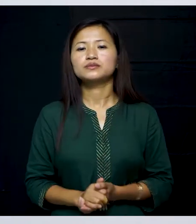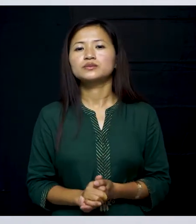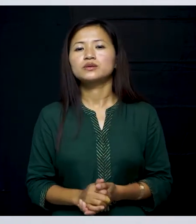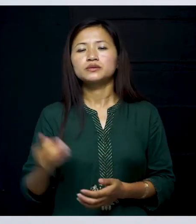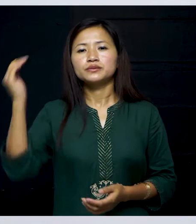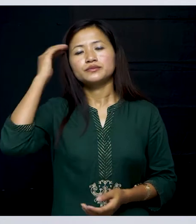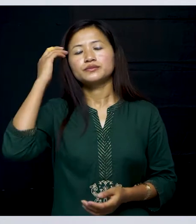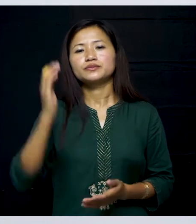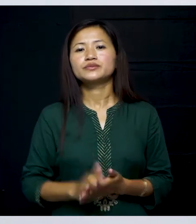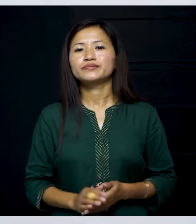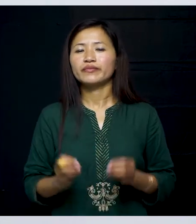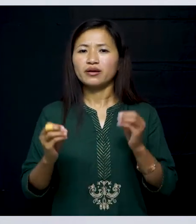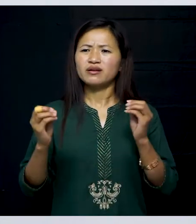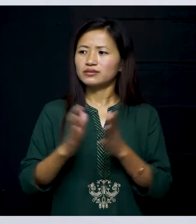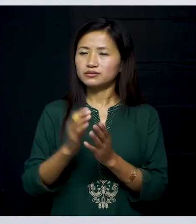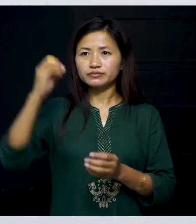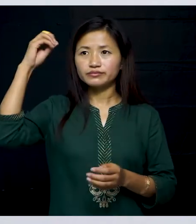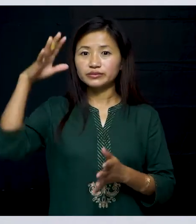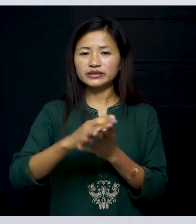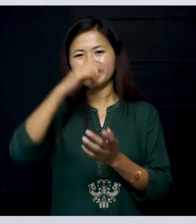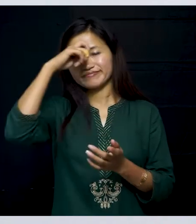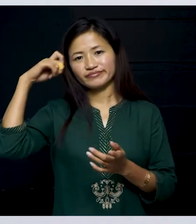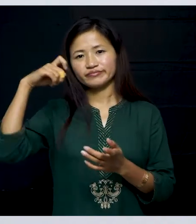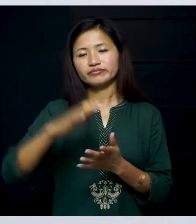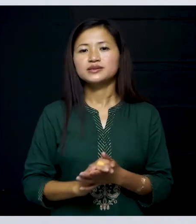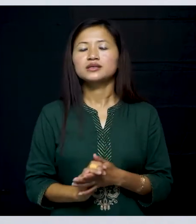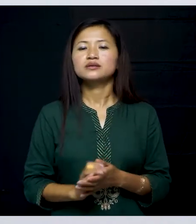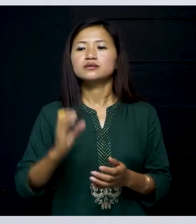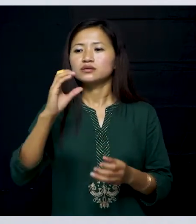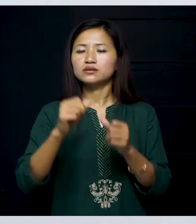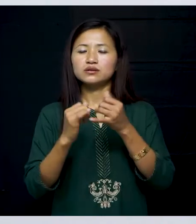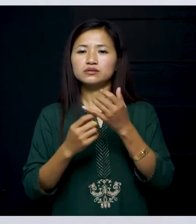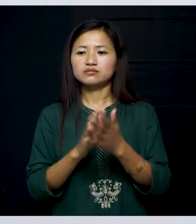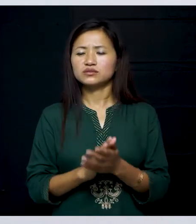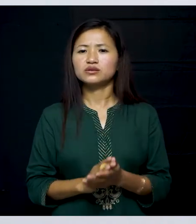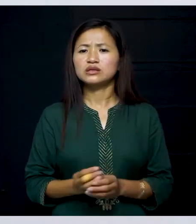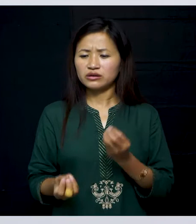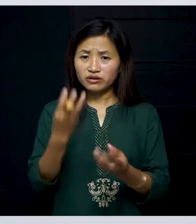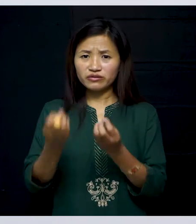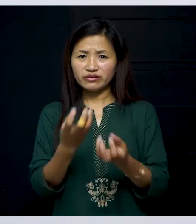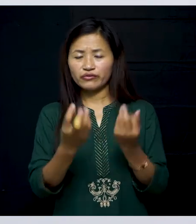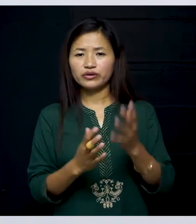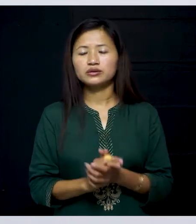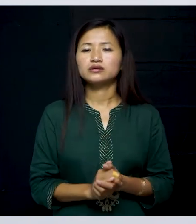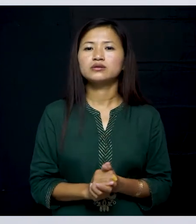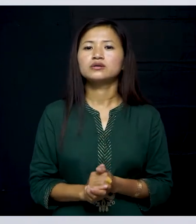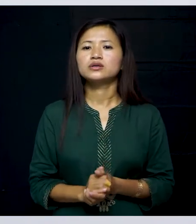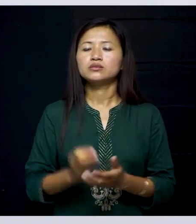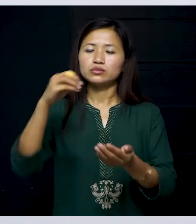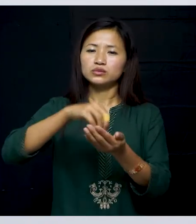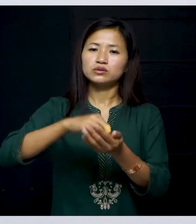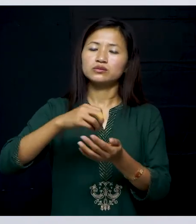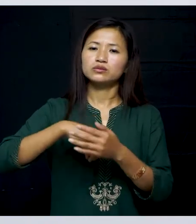that heat. Heat is also one of the causing factors of fire. So in order to put away the